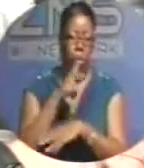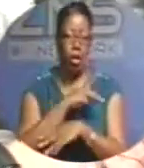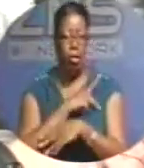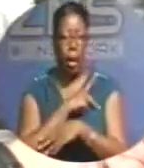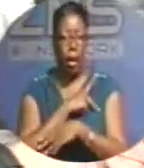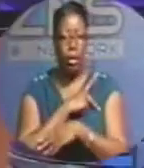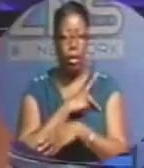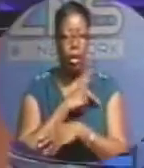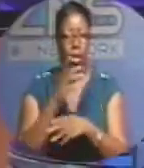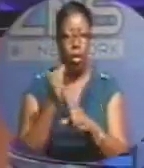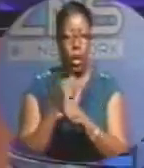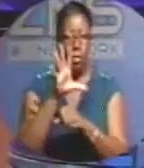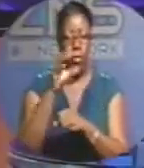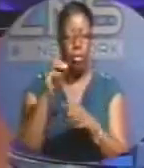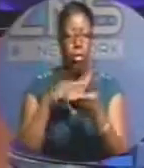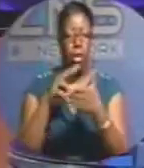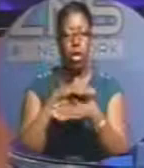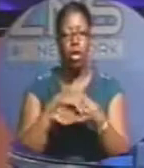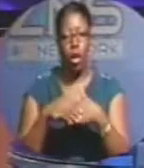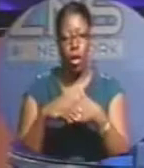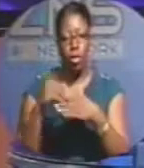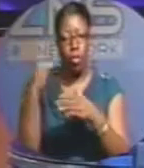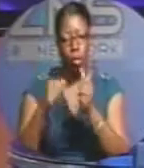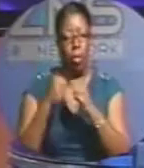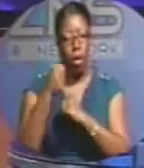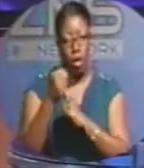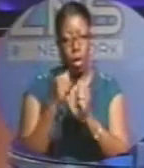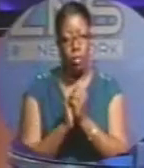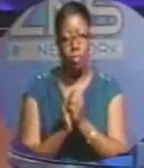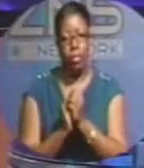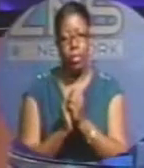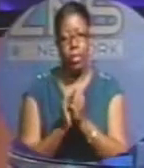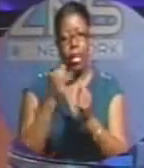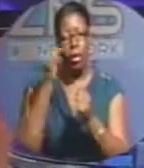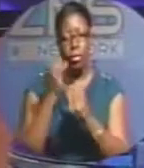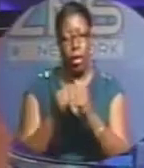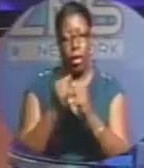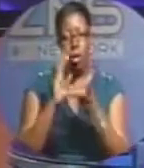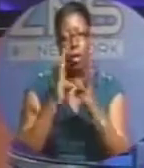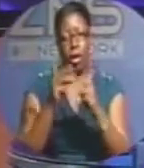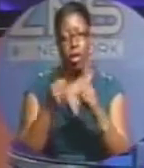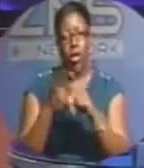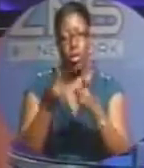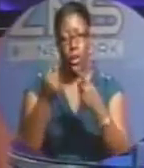fight. That will do it for sports. I'm Chris Onis. Your final look at weather is still to come.